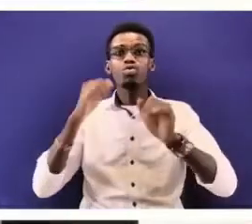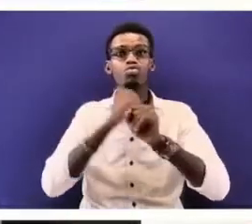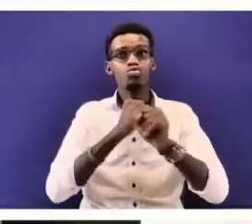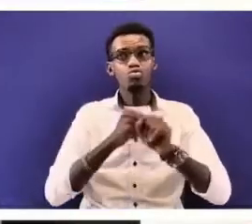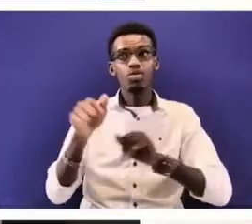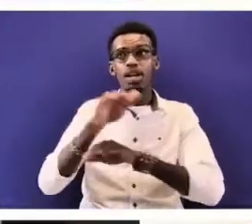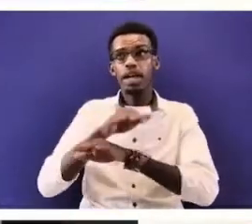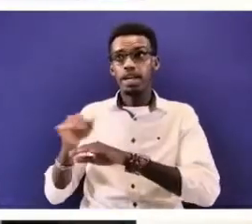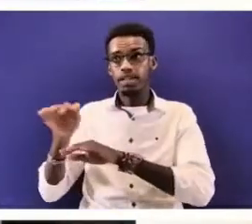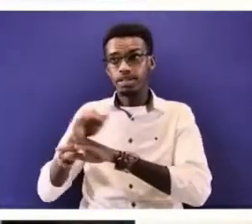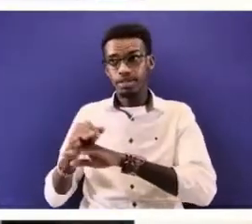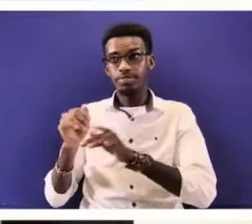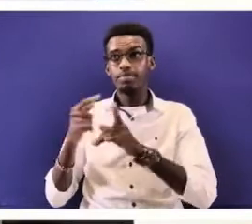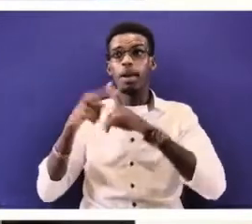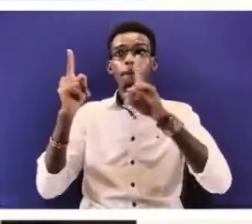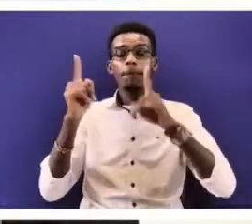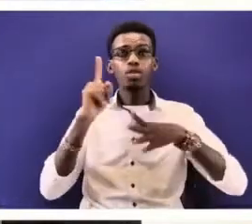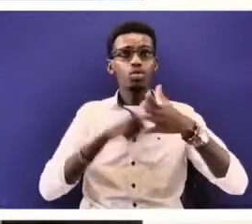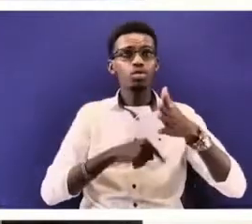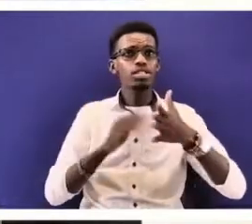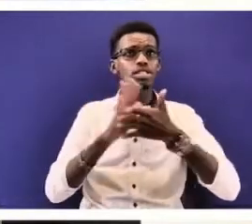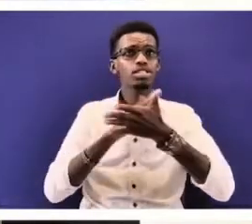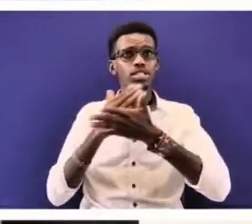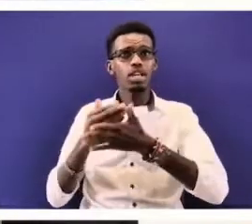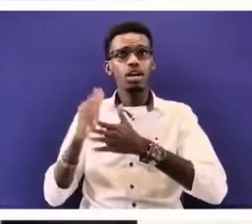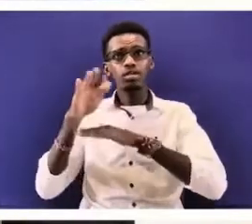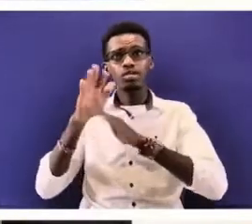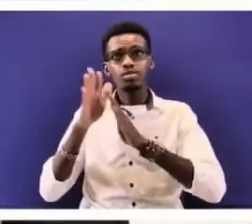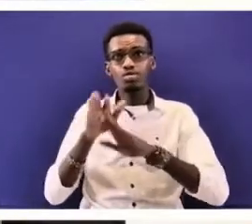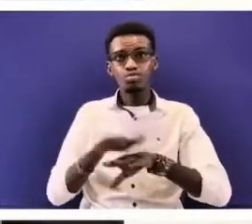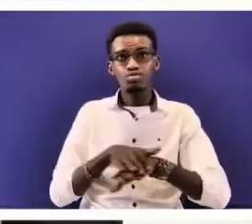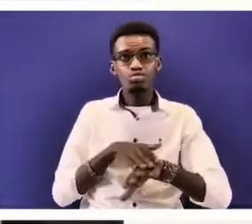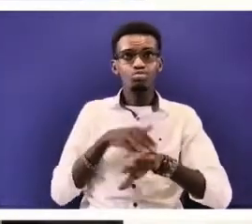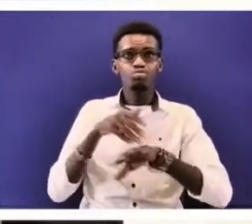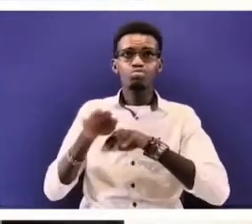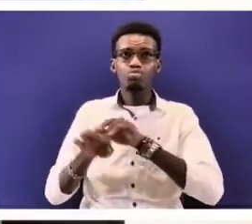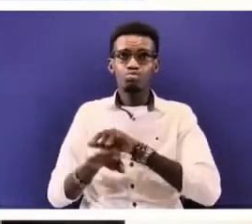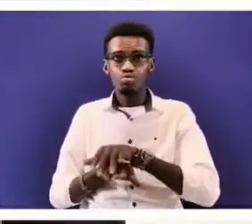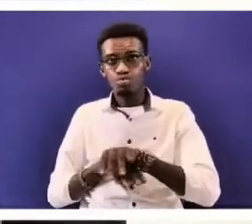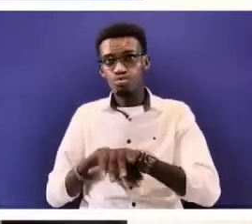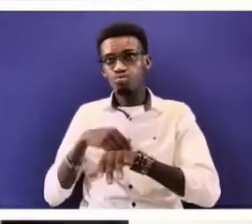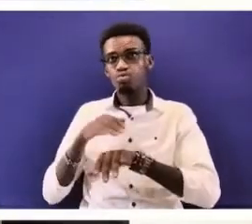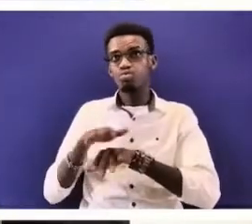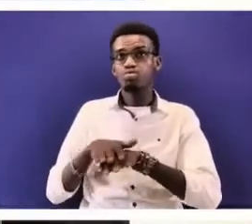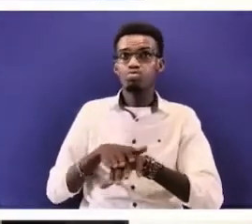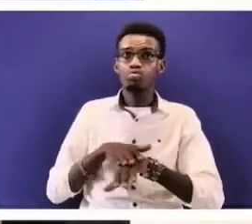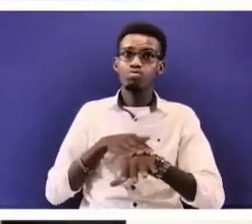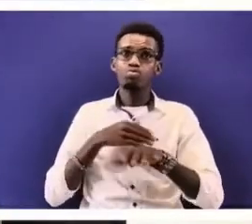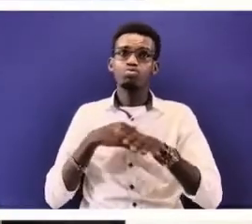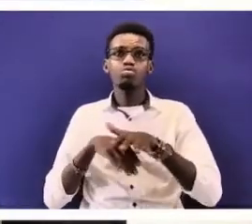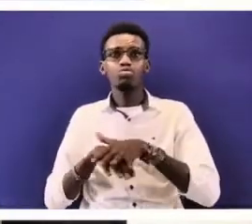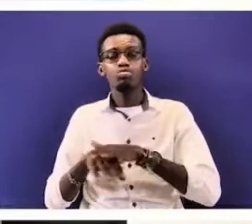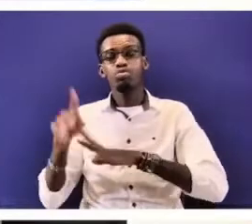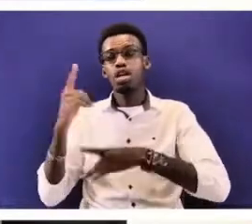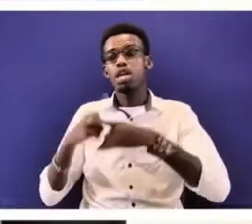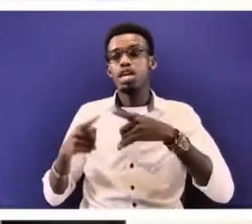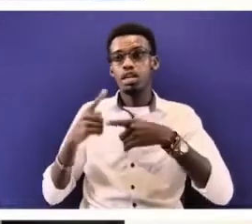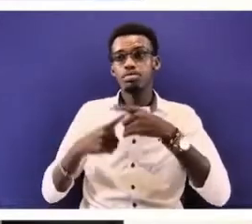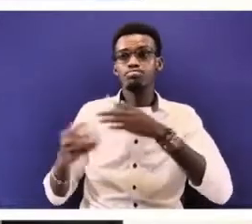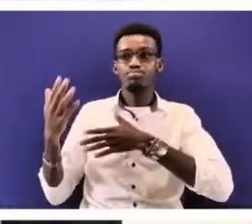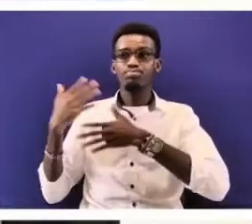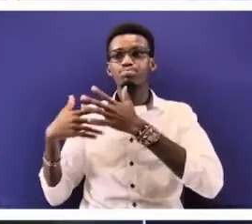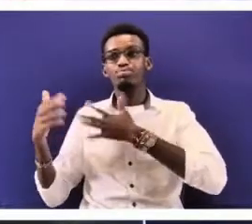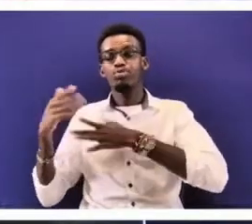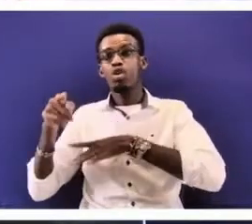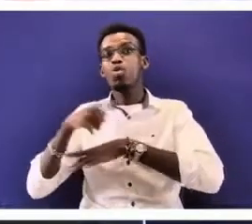workspace. But slowly by slowly over the years, as it passed on,